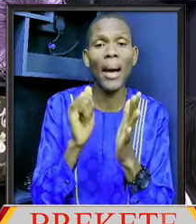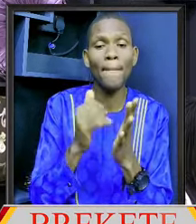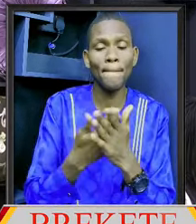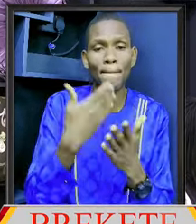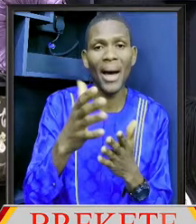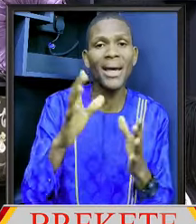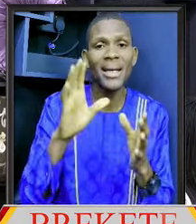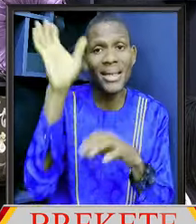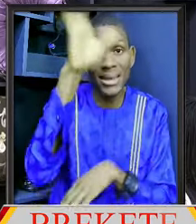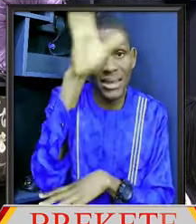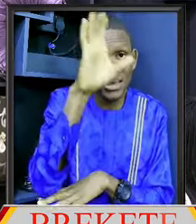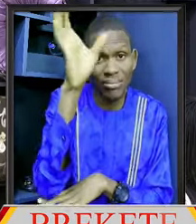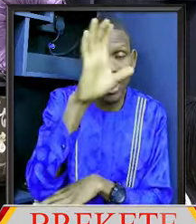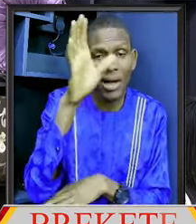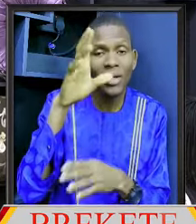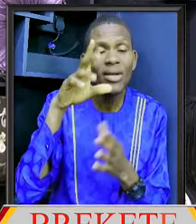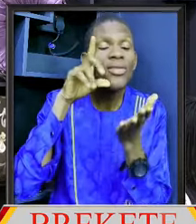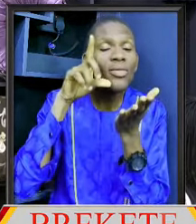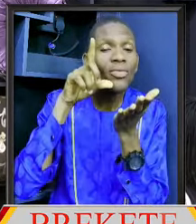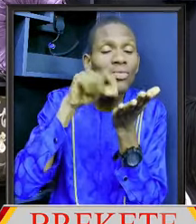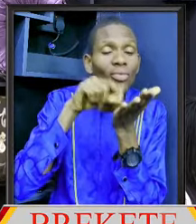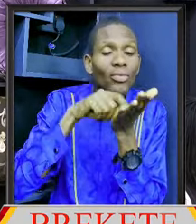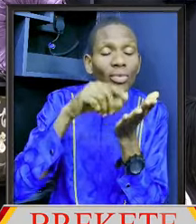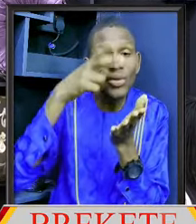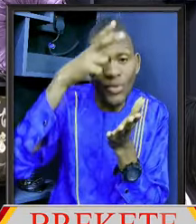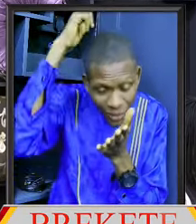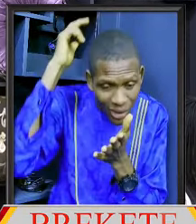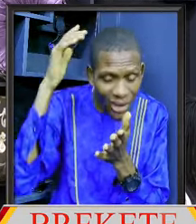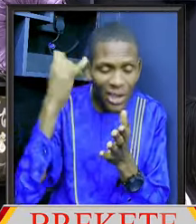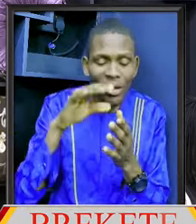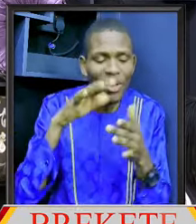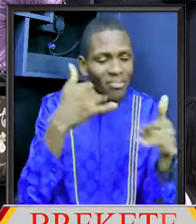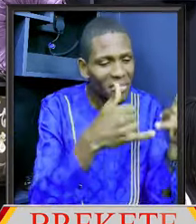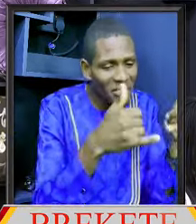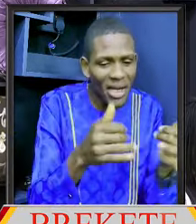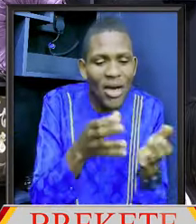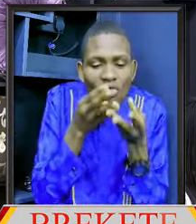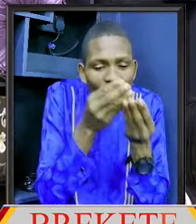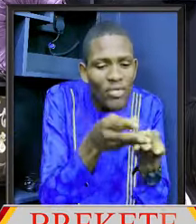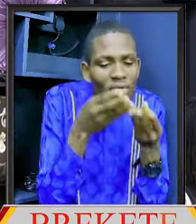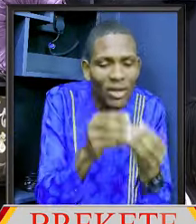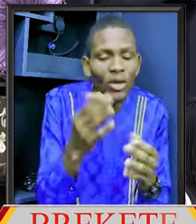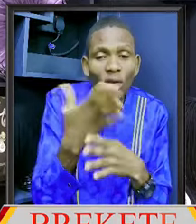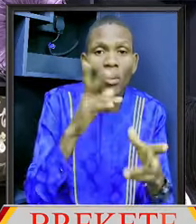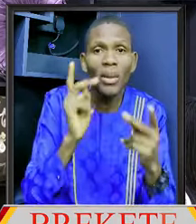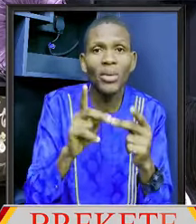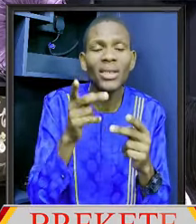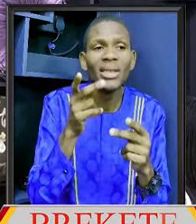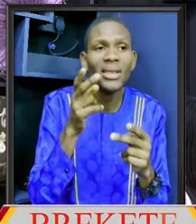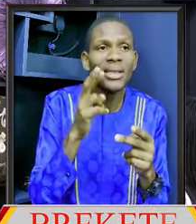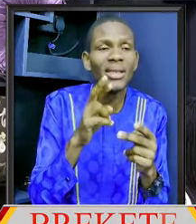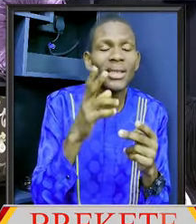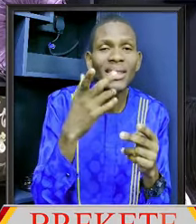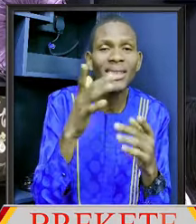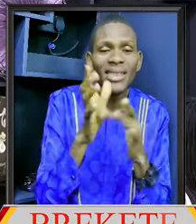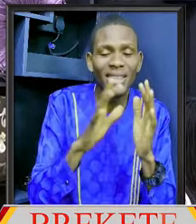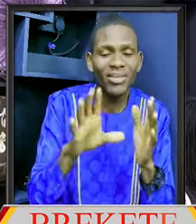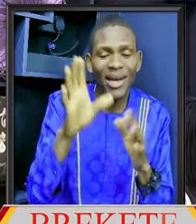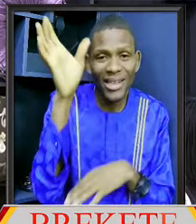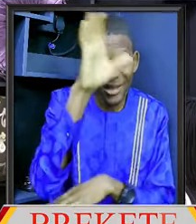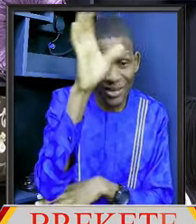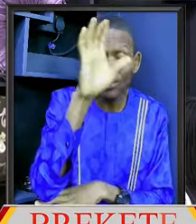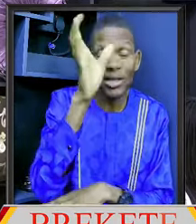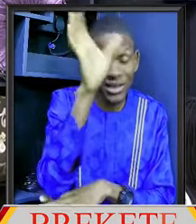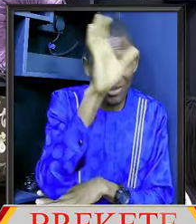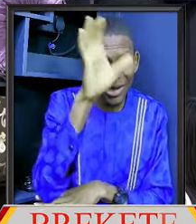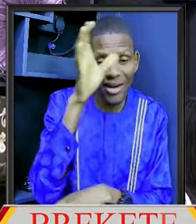them. Yeah. Very well. They play with themselves. Yes. Some people, their family, Christmas fowl go even enter their bedroom, yes, match